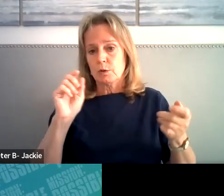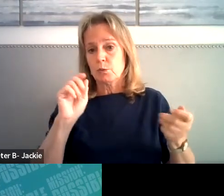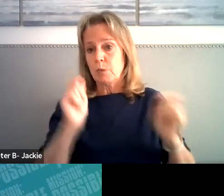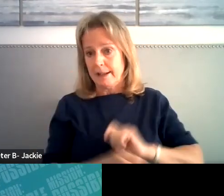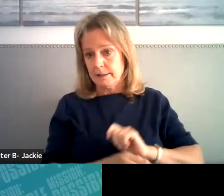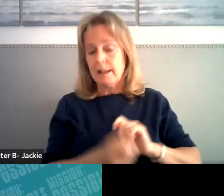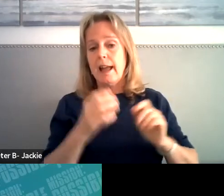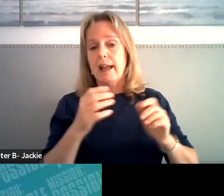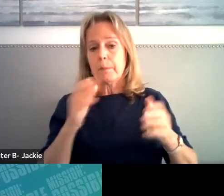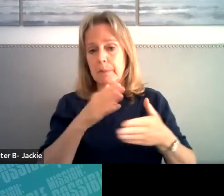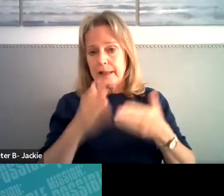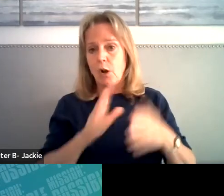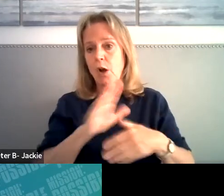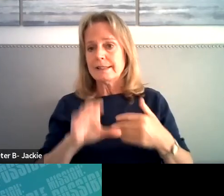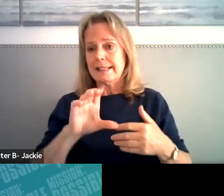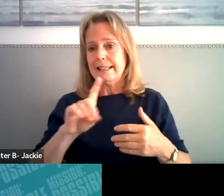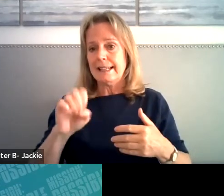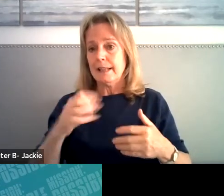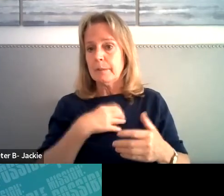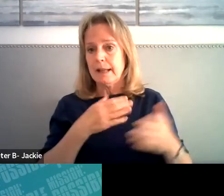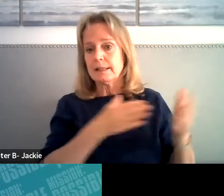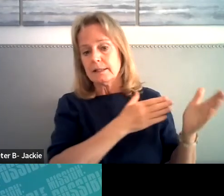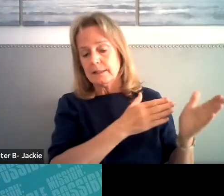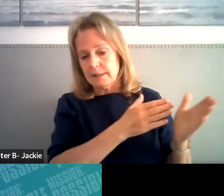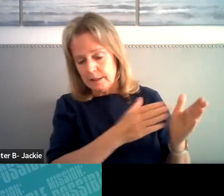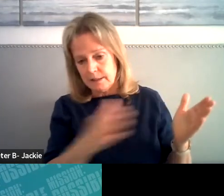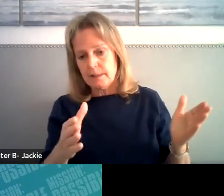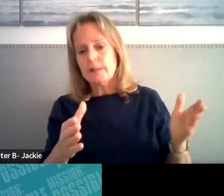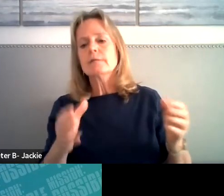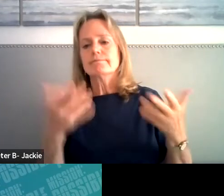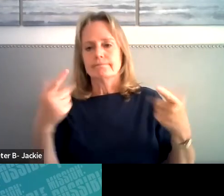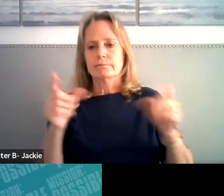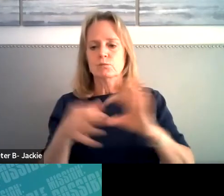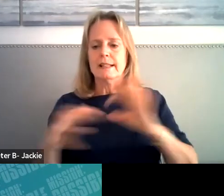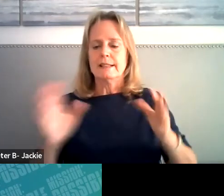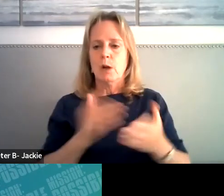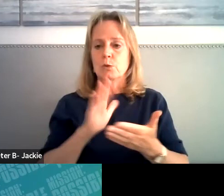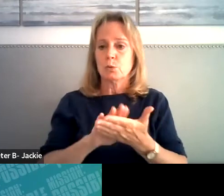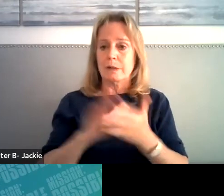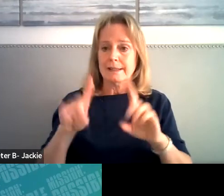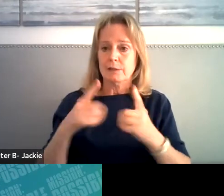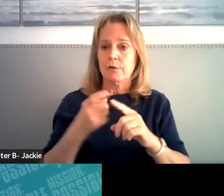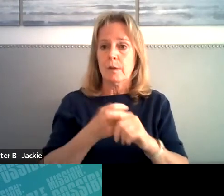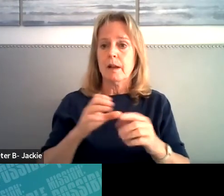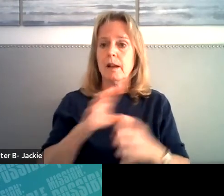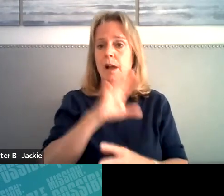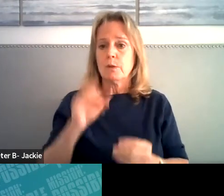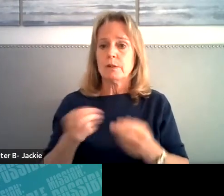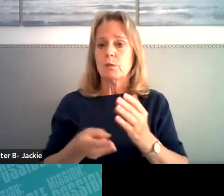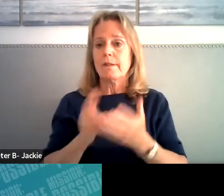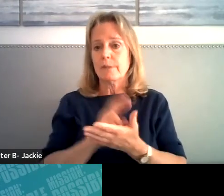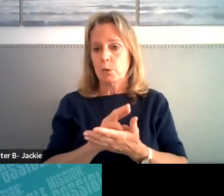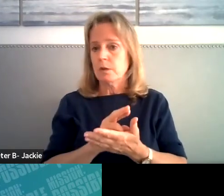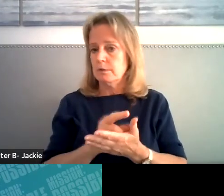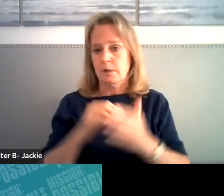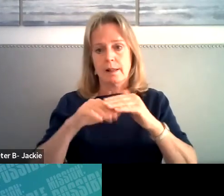the CDE complaints that led to CDEs releasing our school district from comprehensive review in less than 2 school